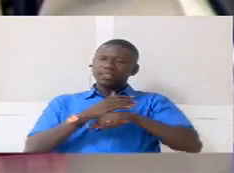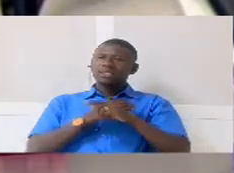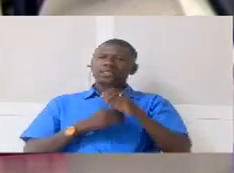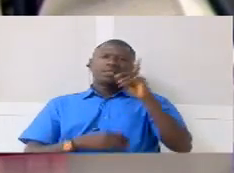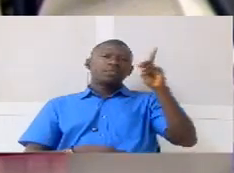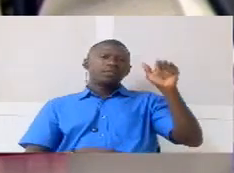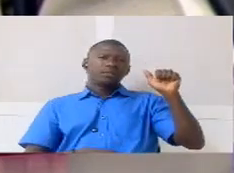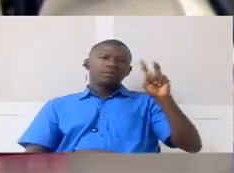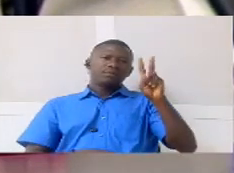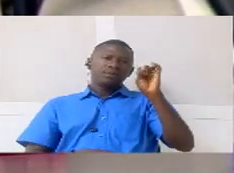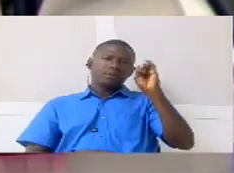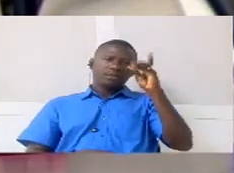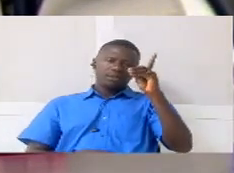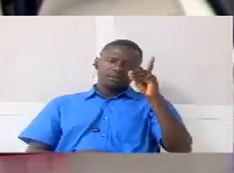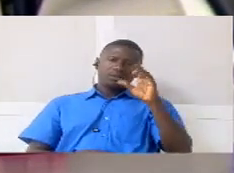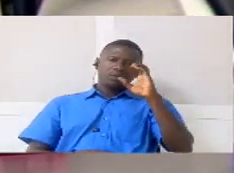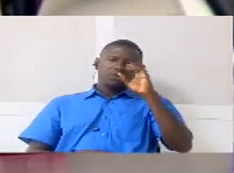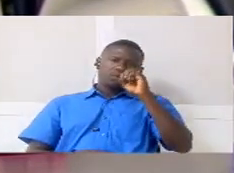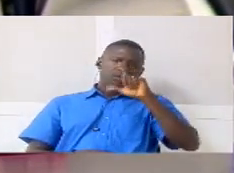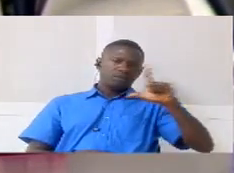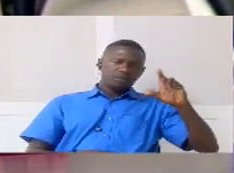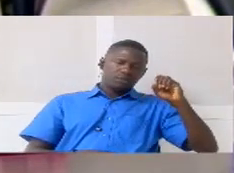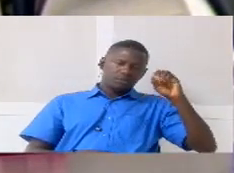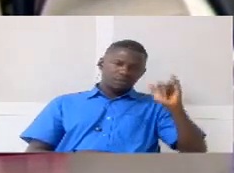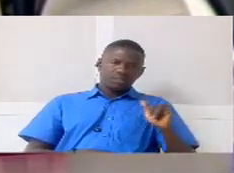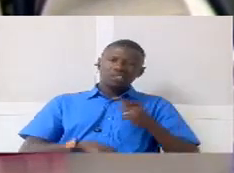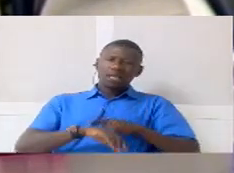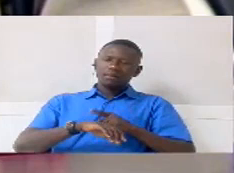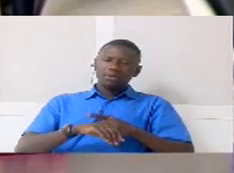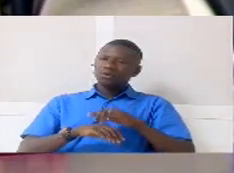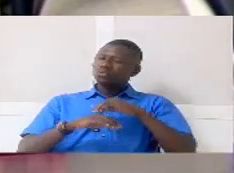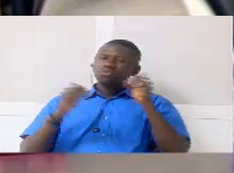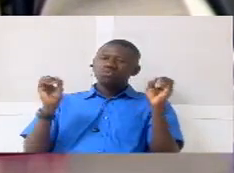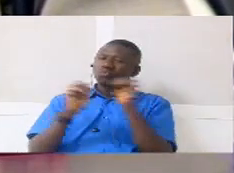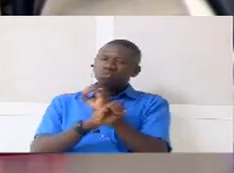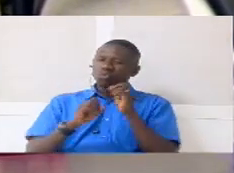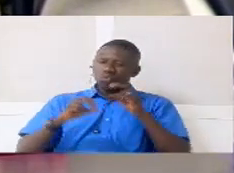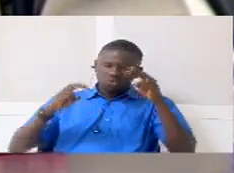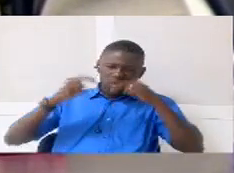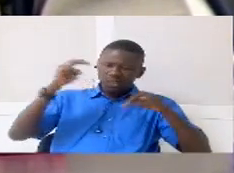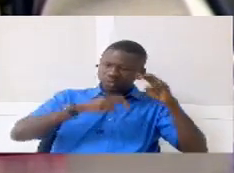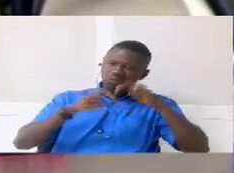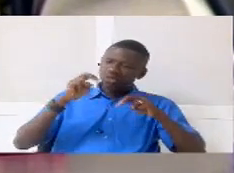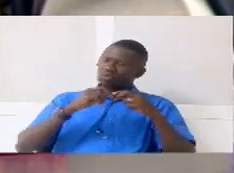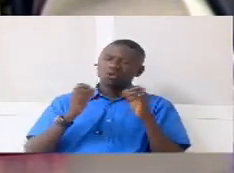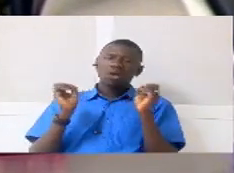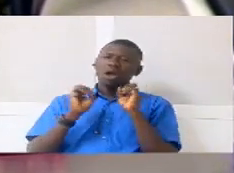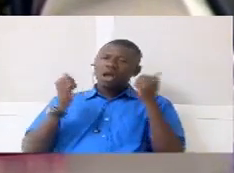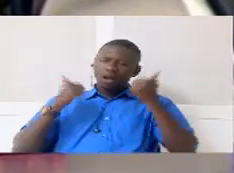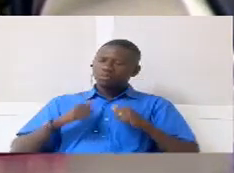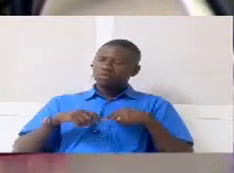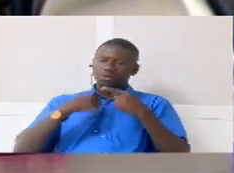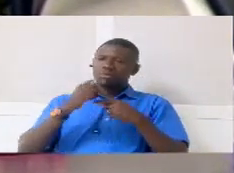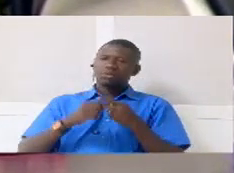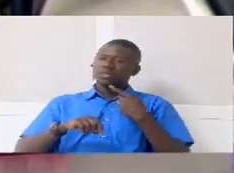kawo fureol la kuo jibe menkete la saya daliloti kafome coroner's inquest. Anena manke? Nene makalamoda. I am